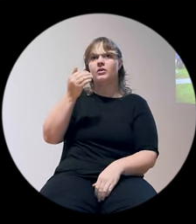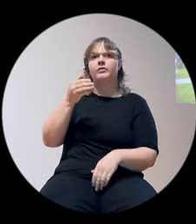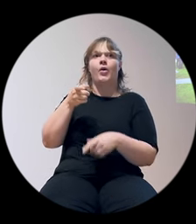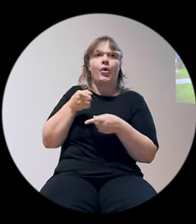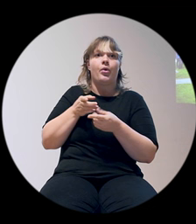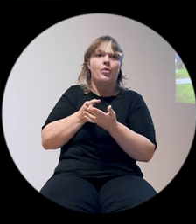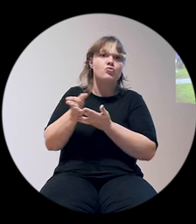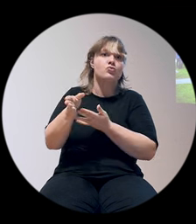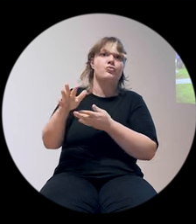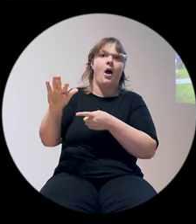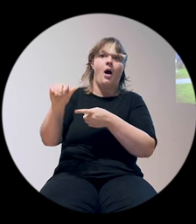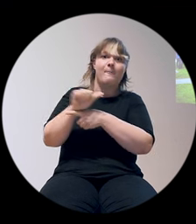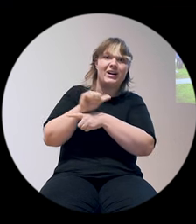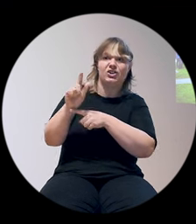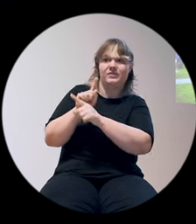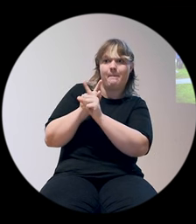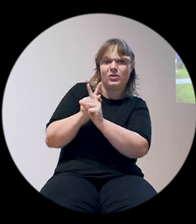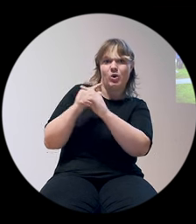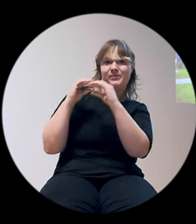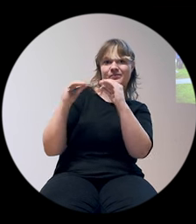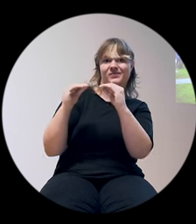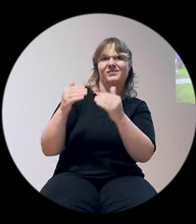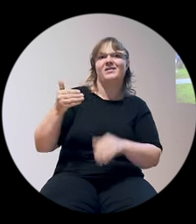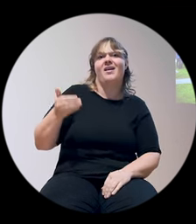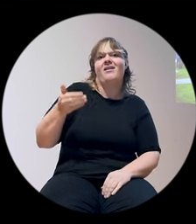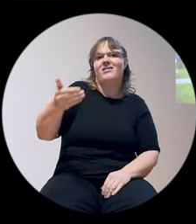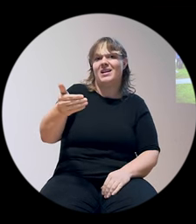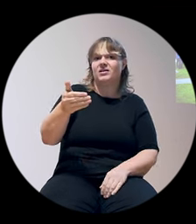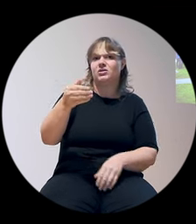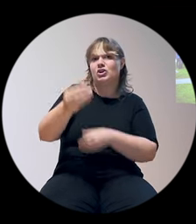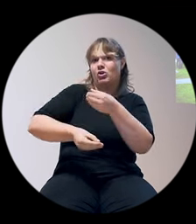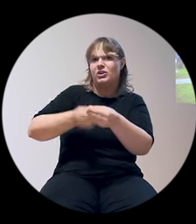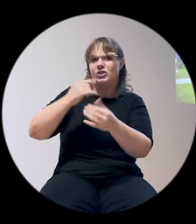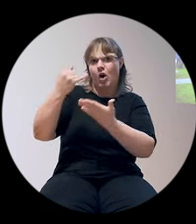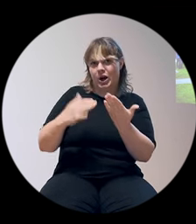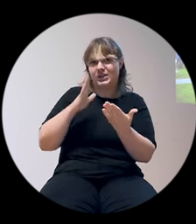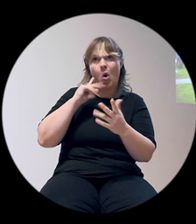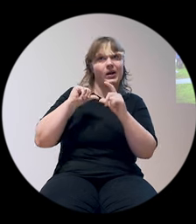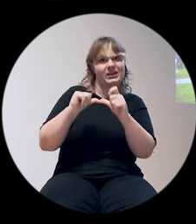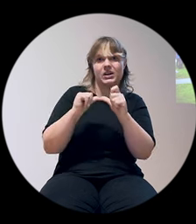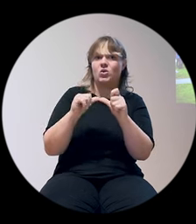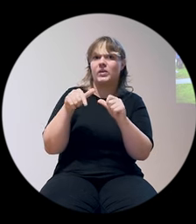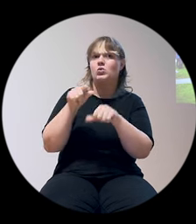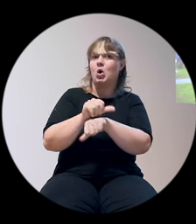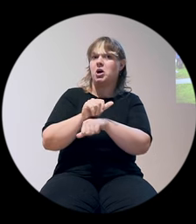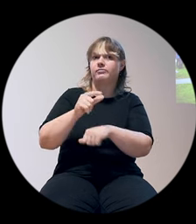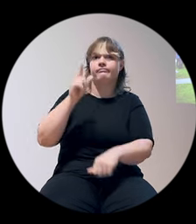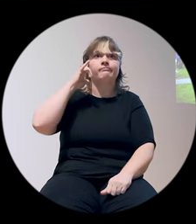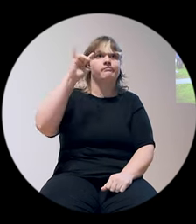apprenticeships and mentoring next generations of artists that continue, that will and are continuing this work still.